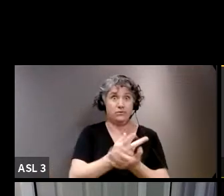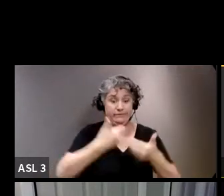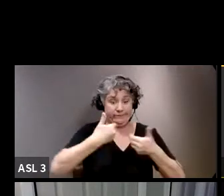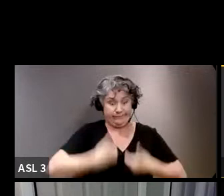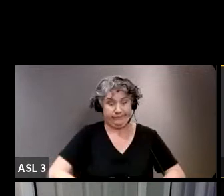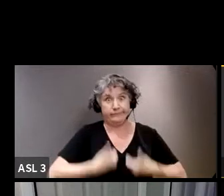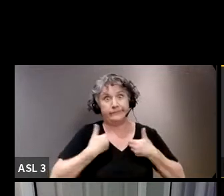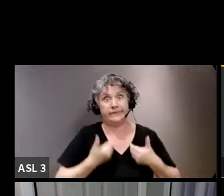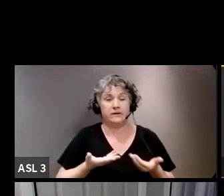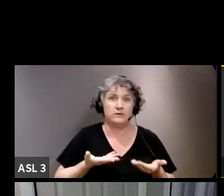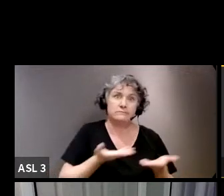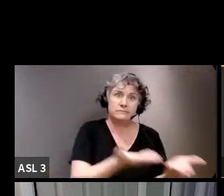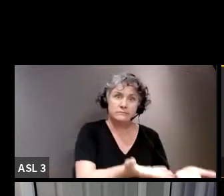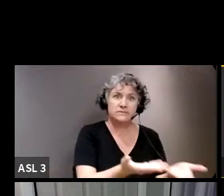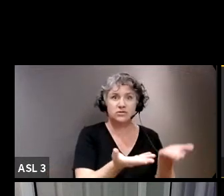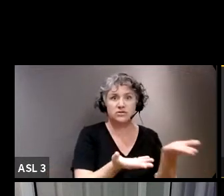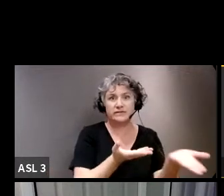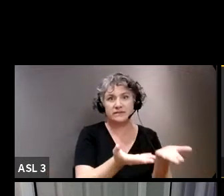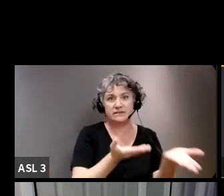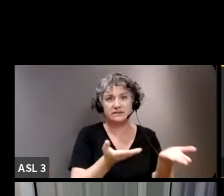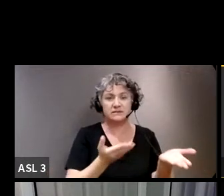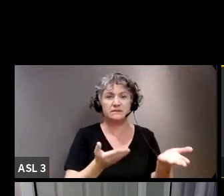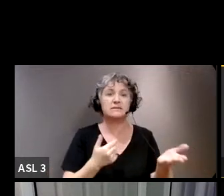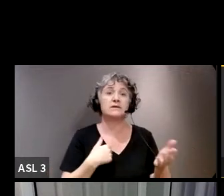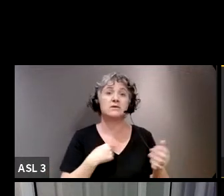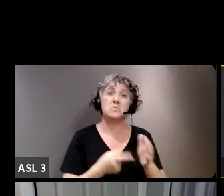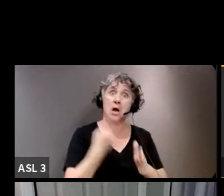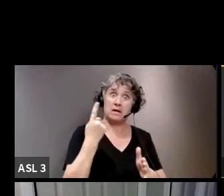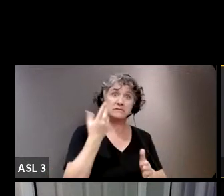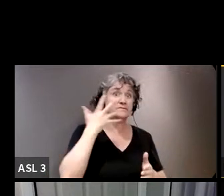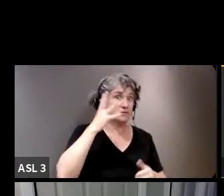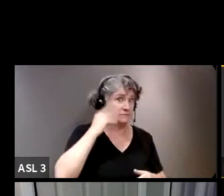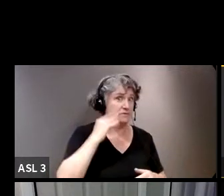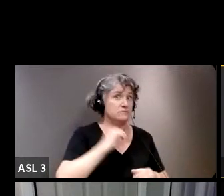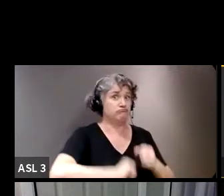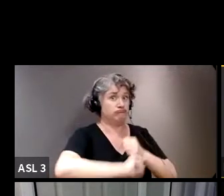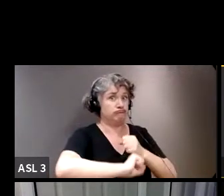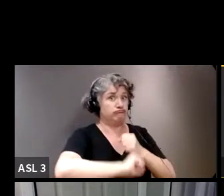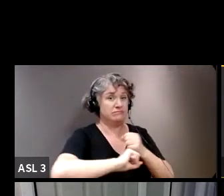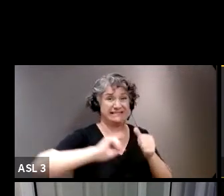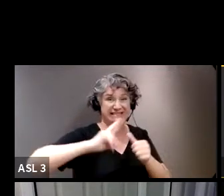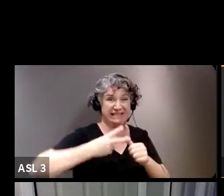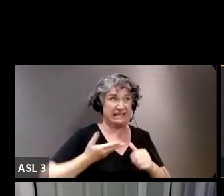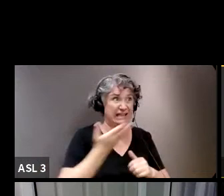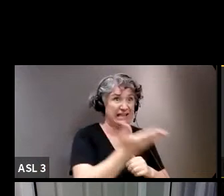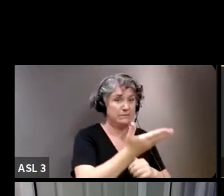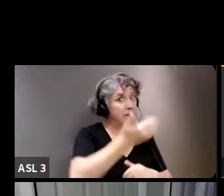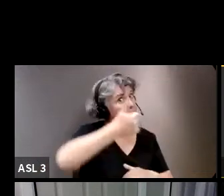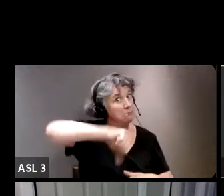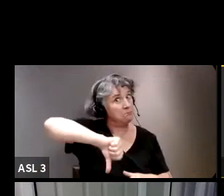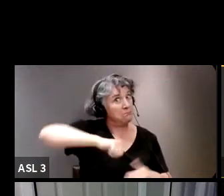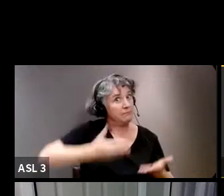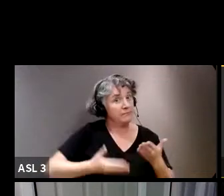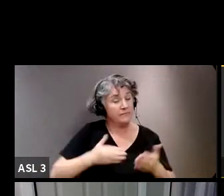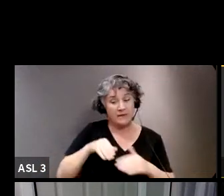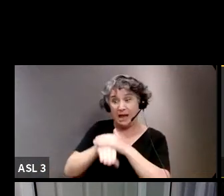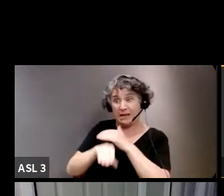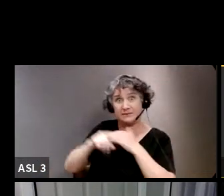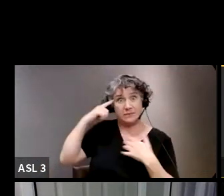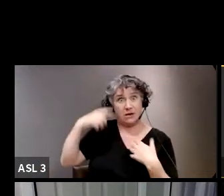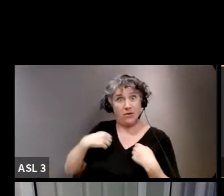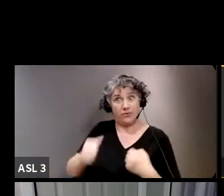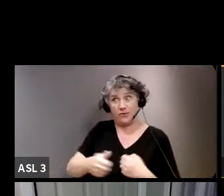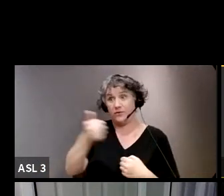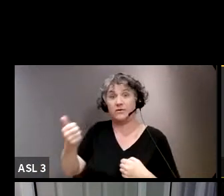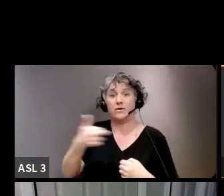before i may not qualify a second time um i have gone through access mental health i was declined for the